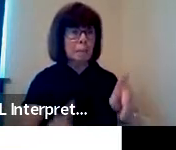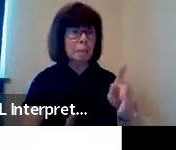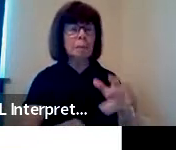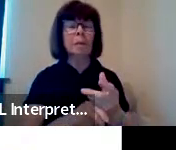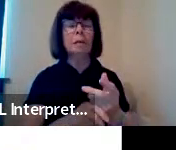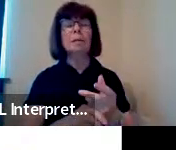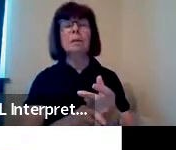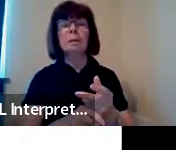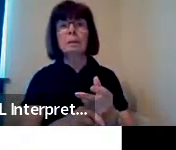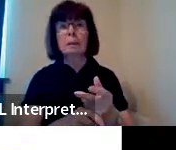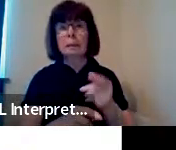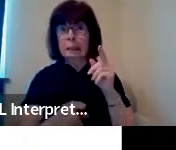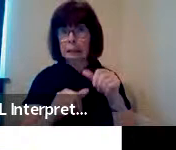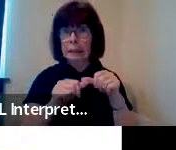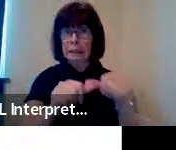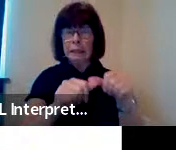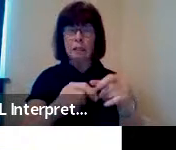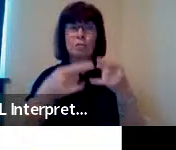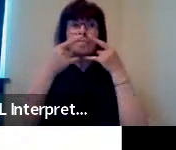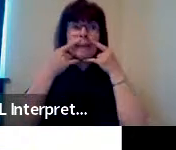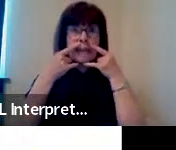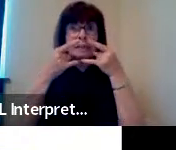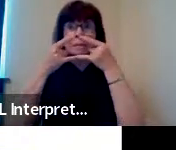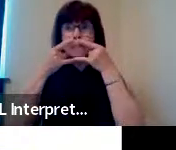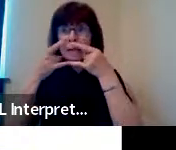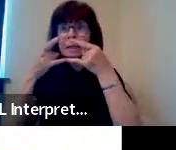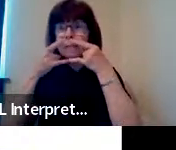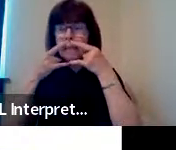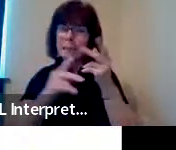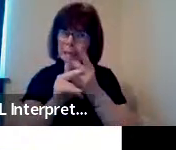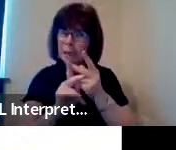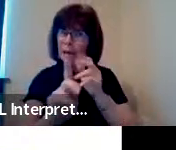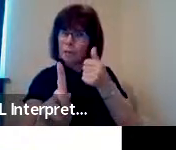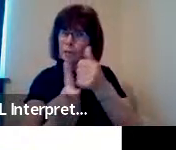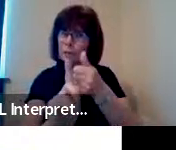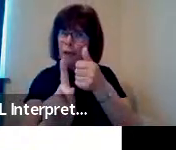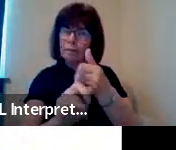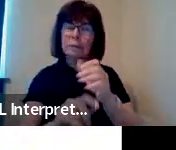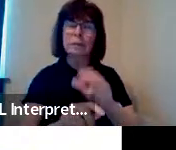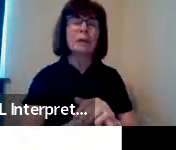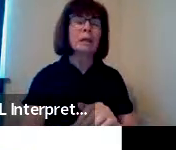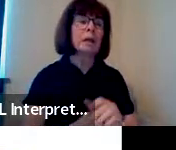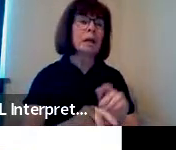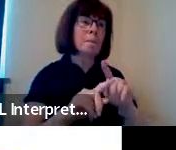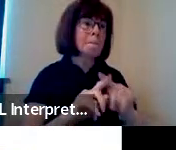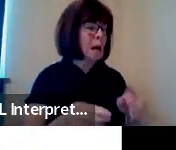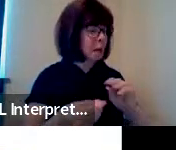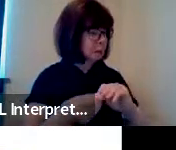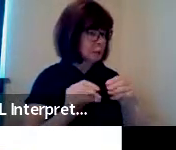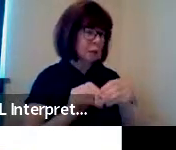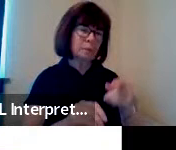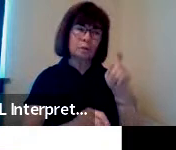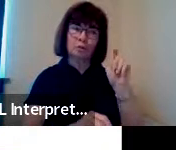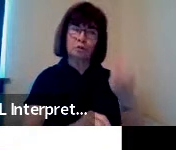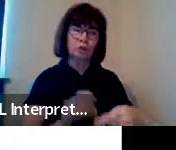maintain the course of self-care. But the numbers should be indicative of the fact